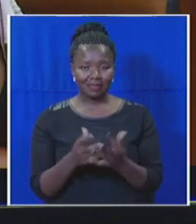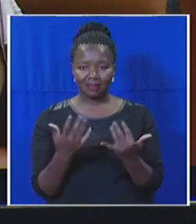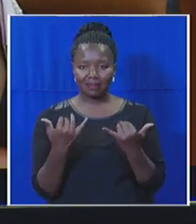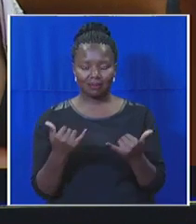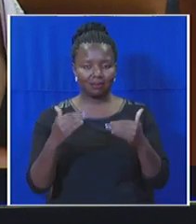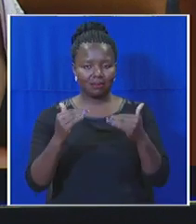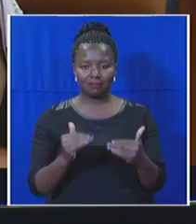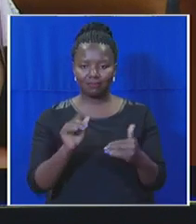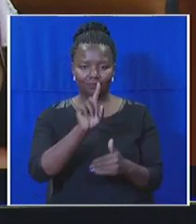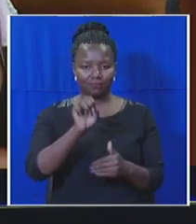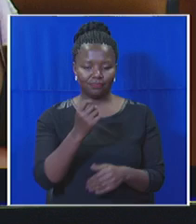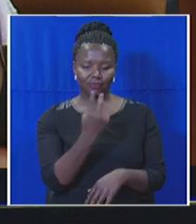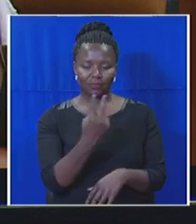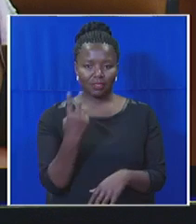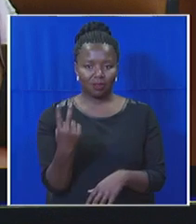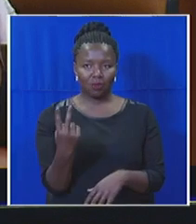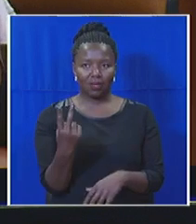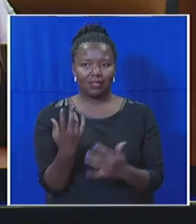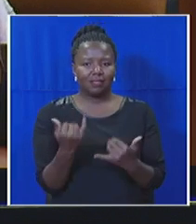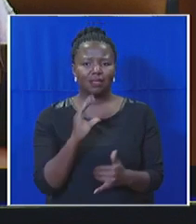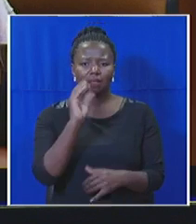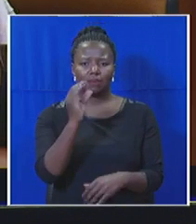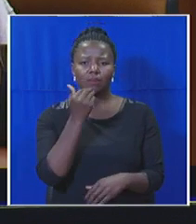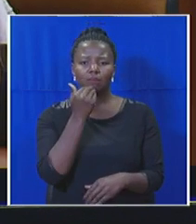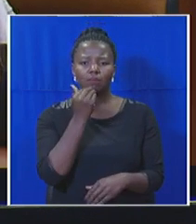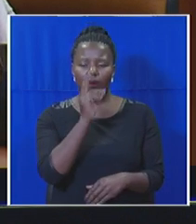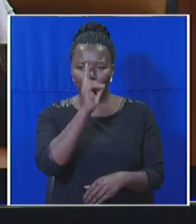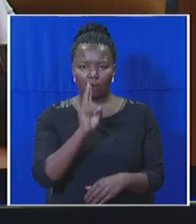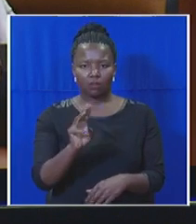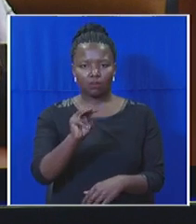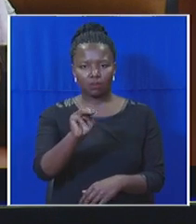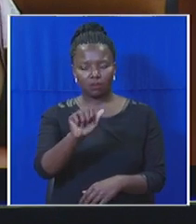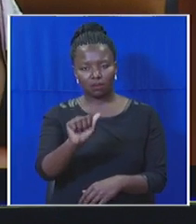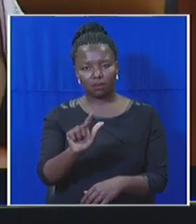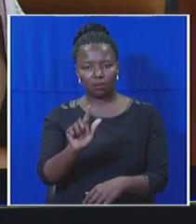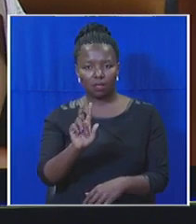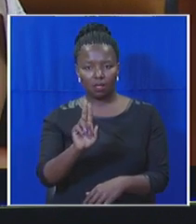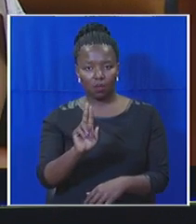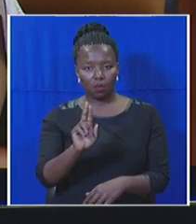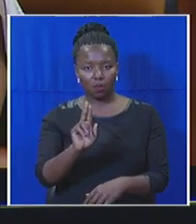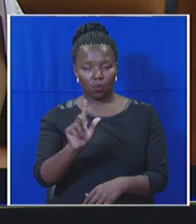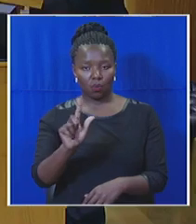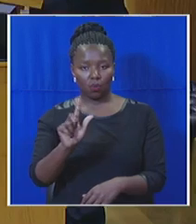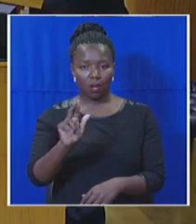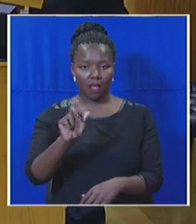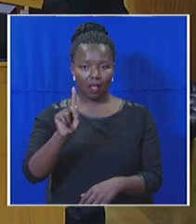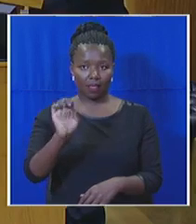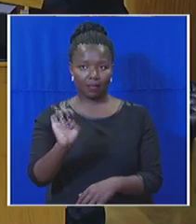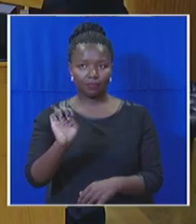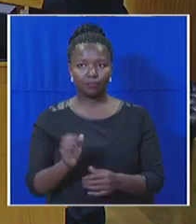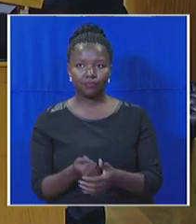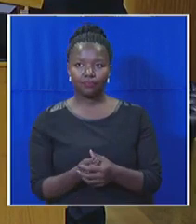number 22, which has been asked by the Honorable Maluleke, the Honorable the President.